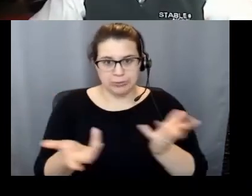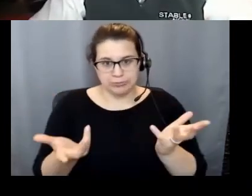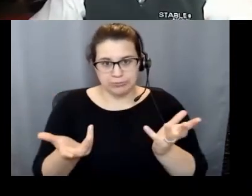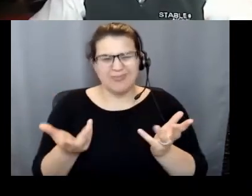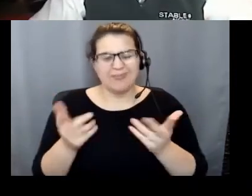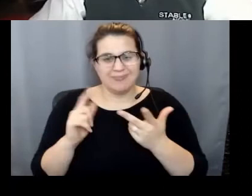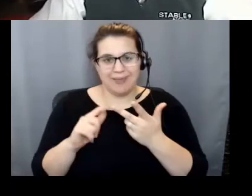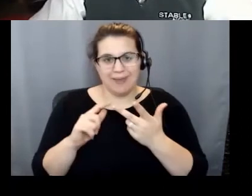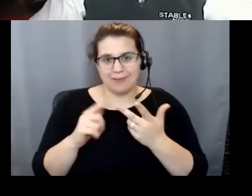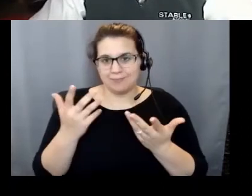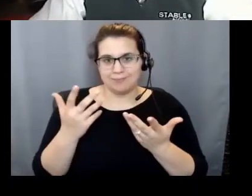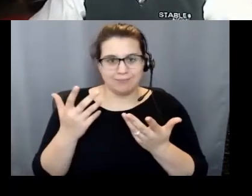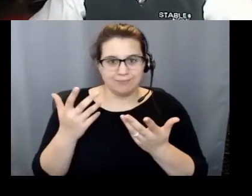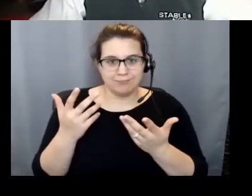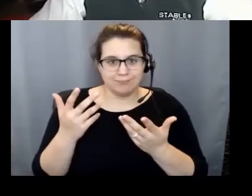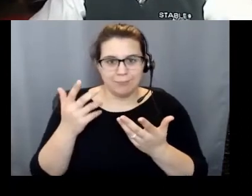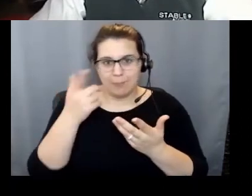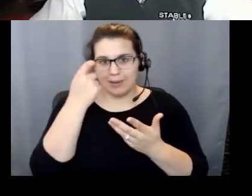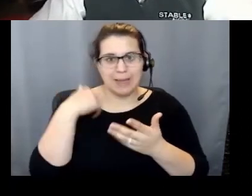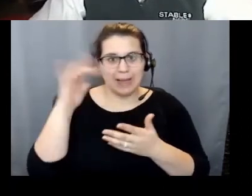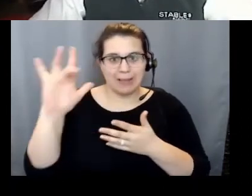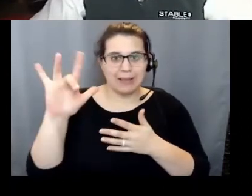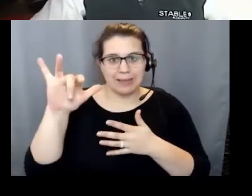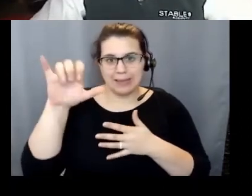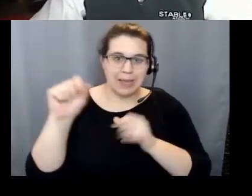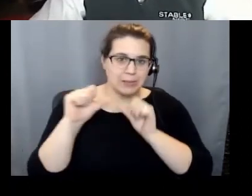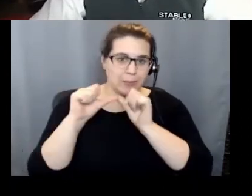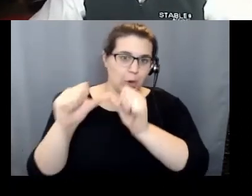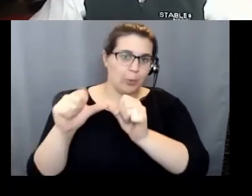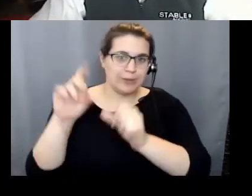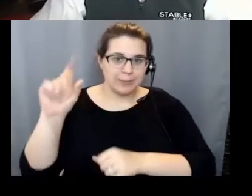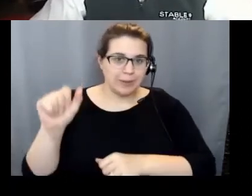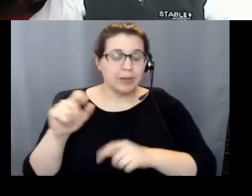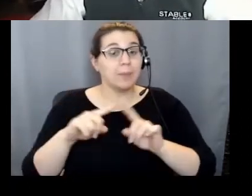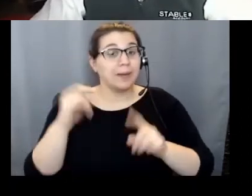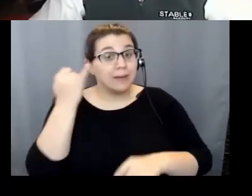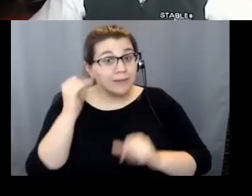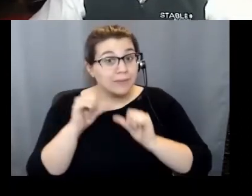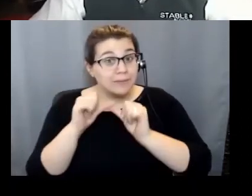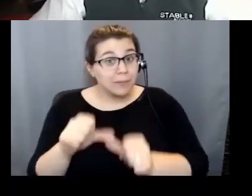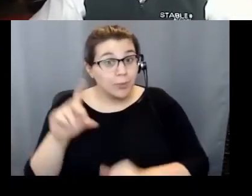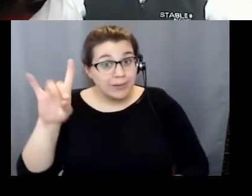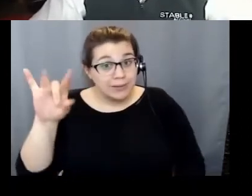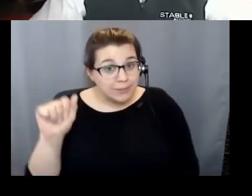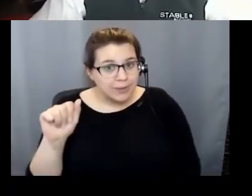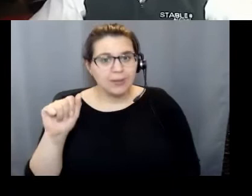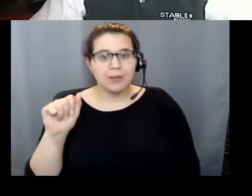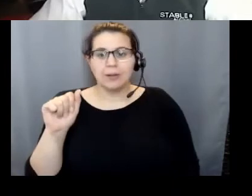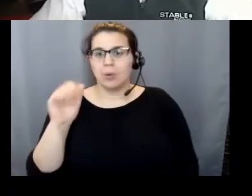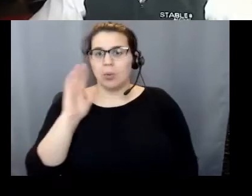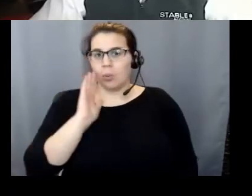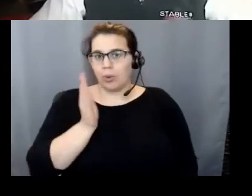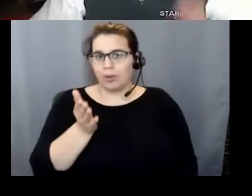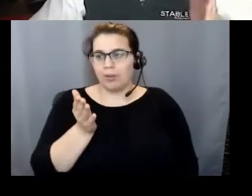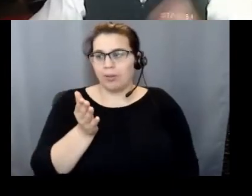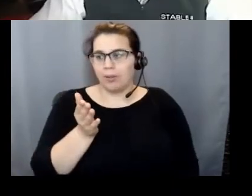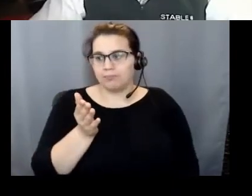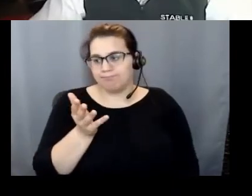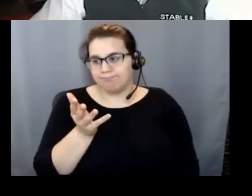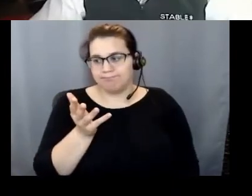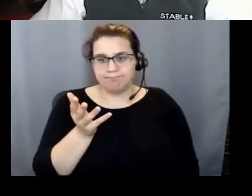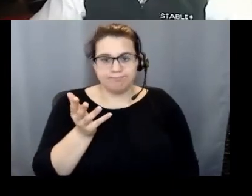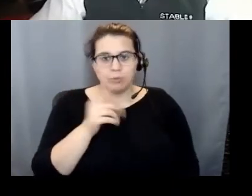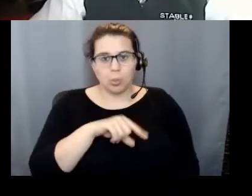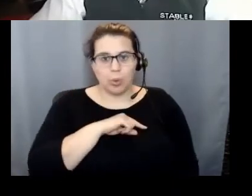that happens because I selected yes as permanent. But if it's a permanent disability, they will, be